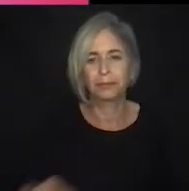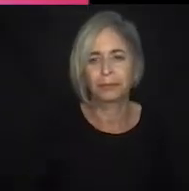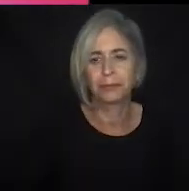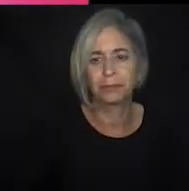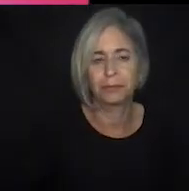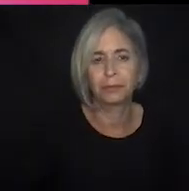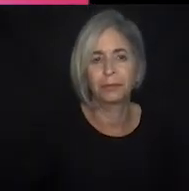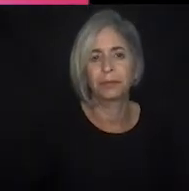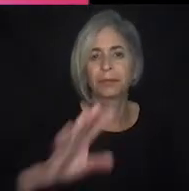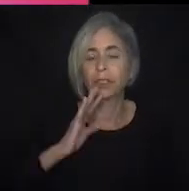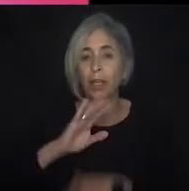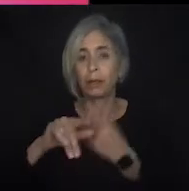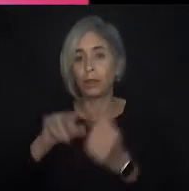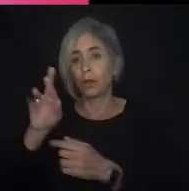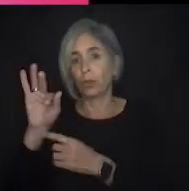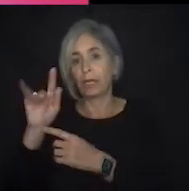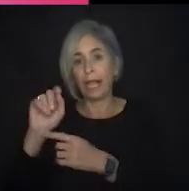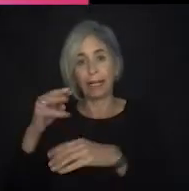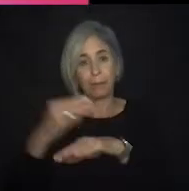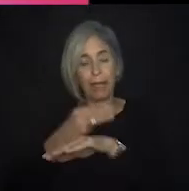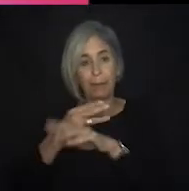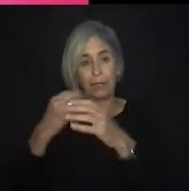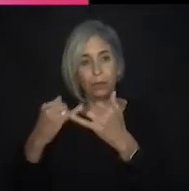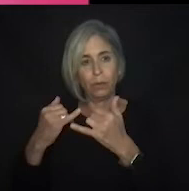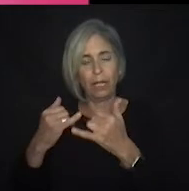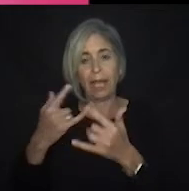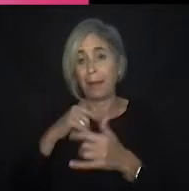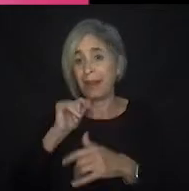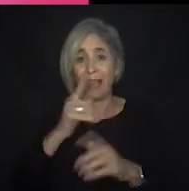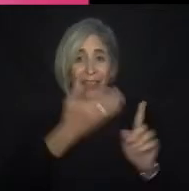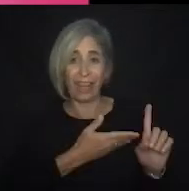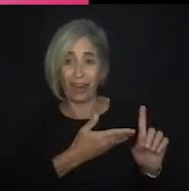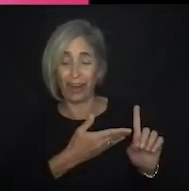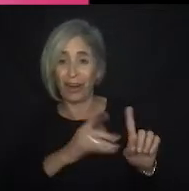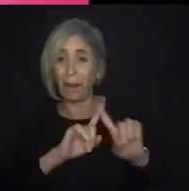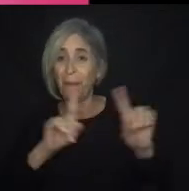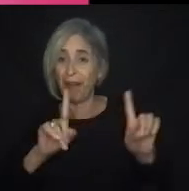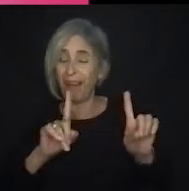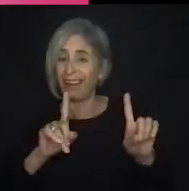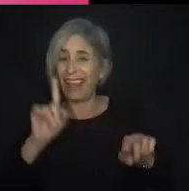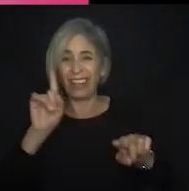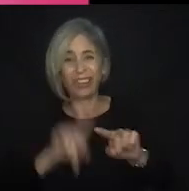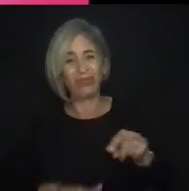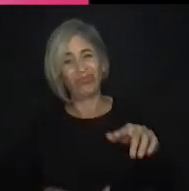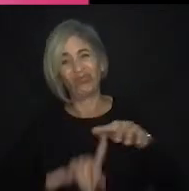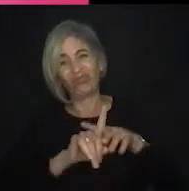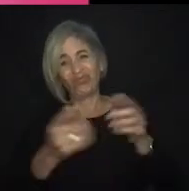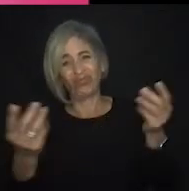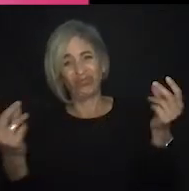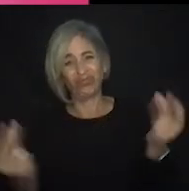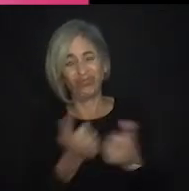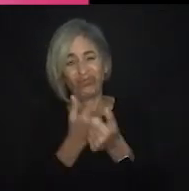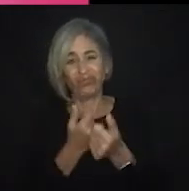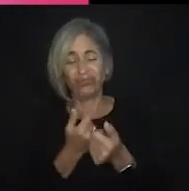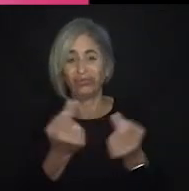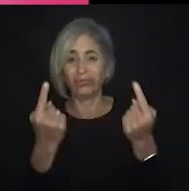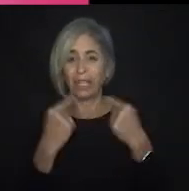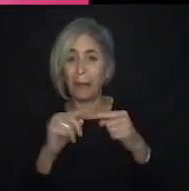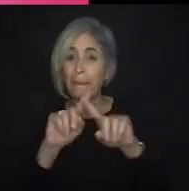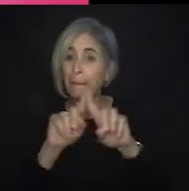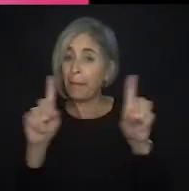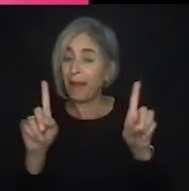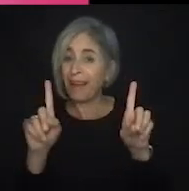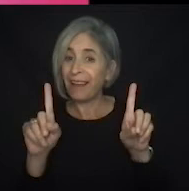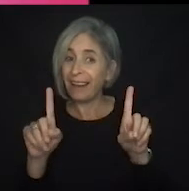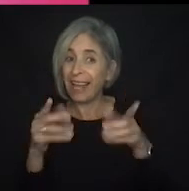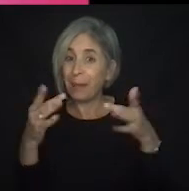speaking at React Miami today. I was planning to be there in person, but unfortunately I wasn't able to make it due to some underlying circumstances.